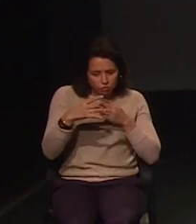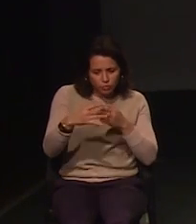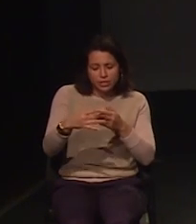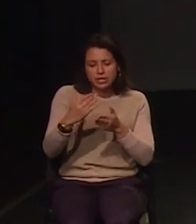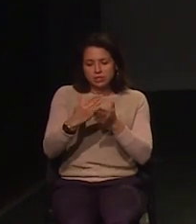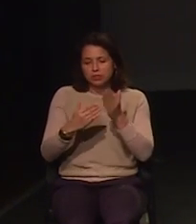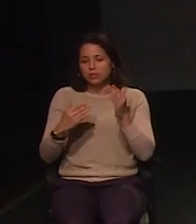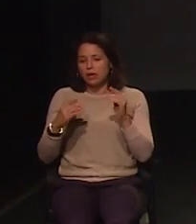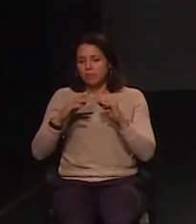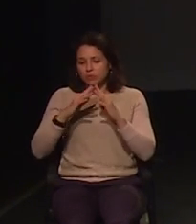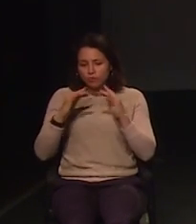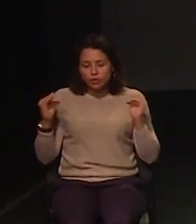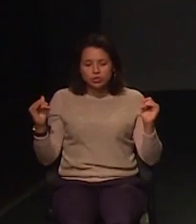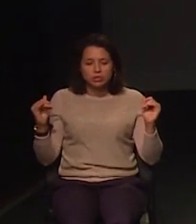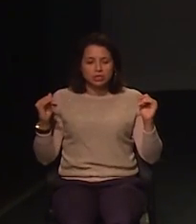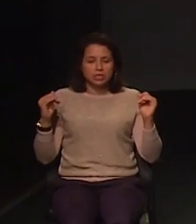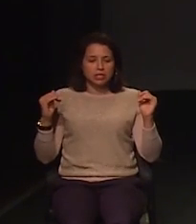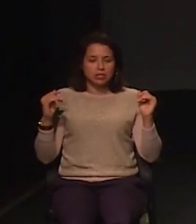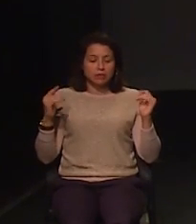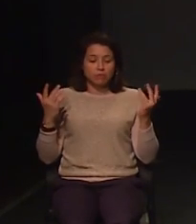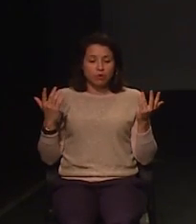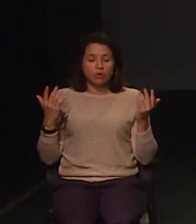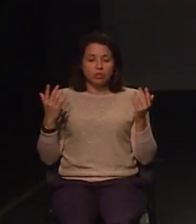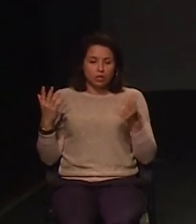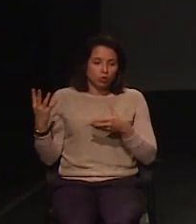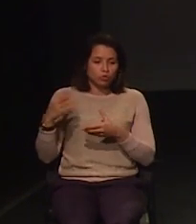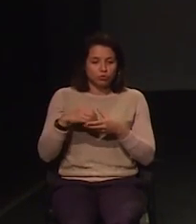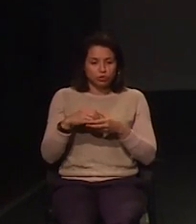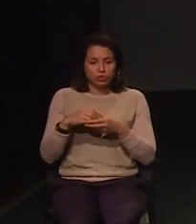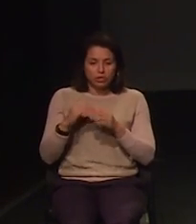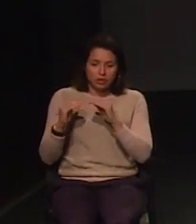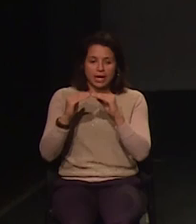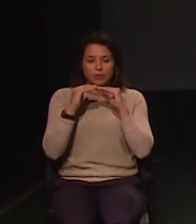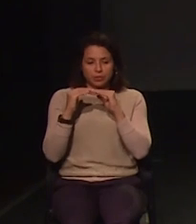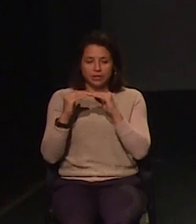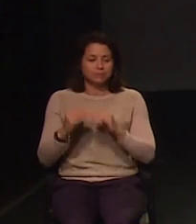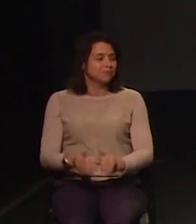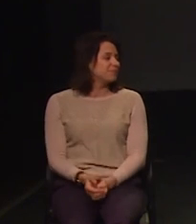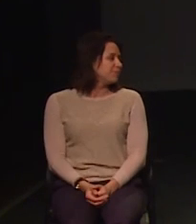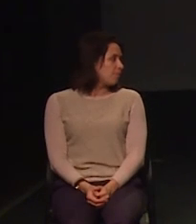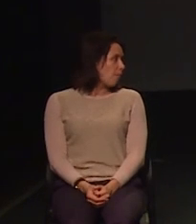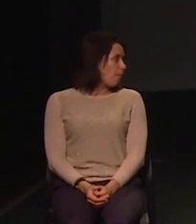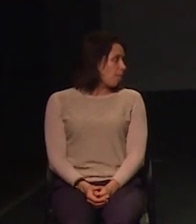equity, diversity, equity, inclusion practices. Absolutely.